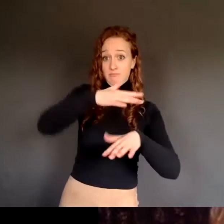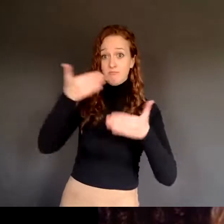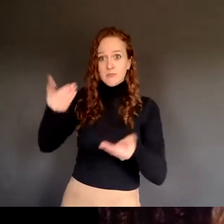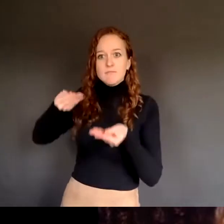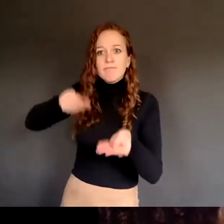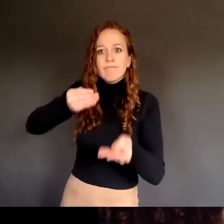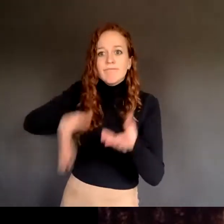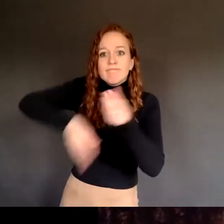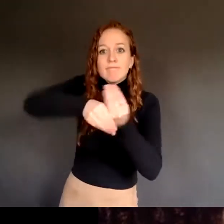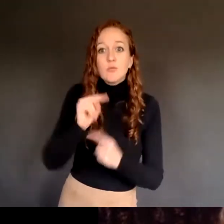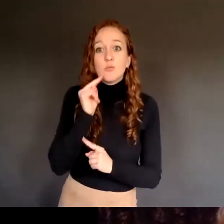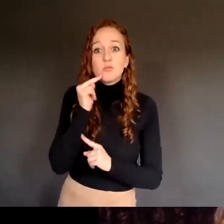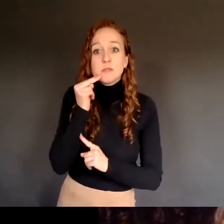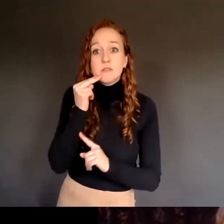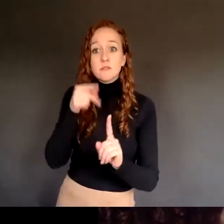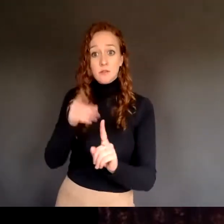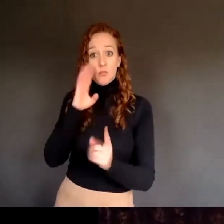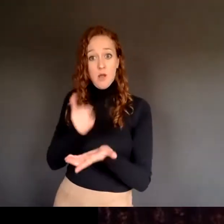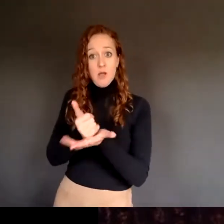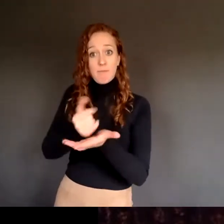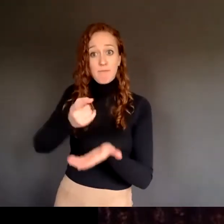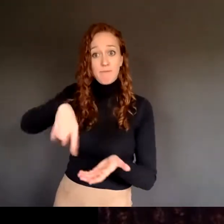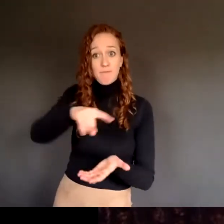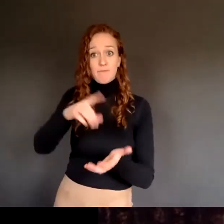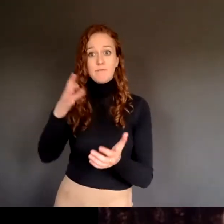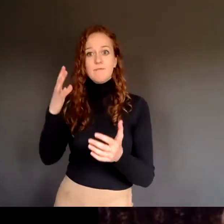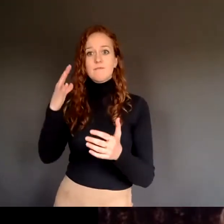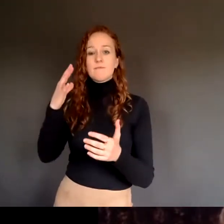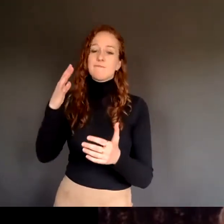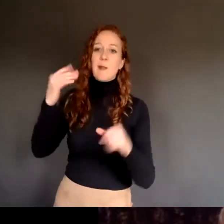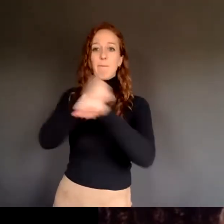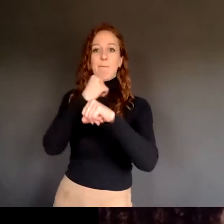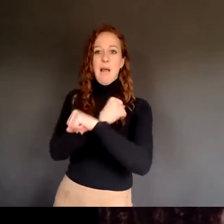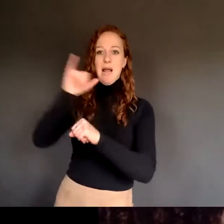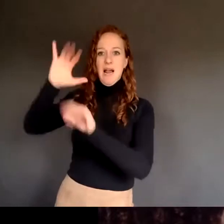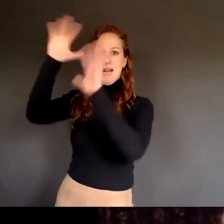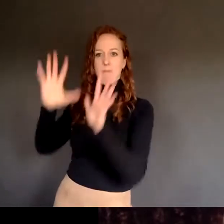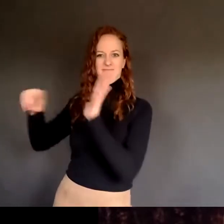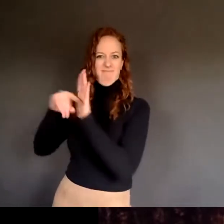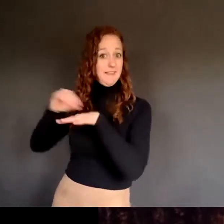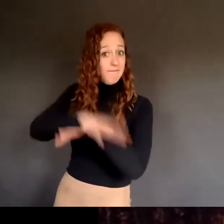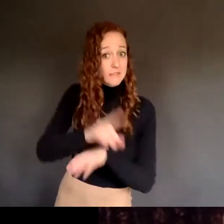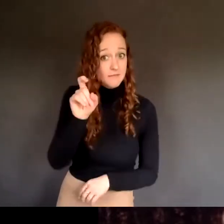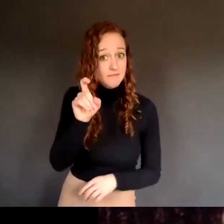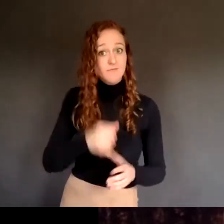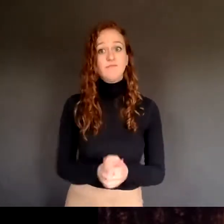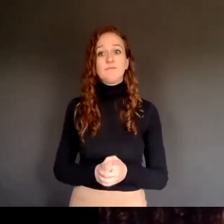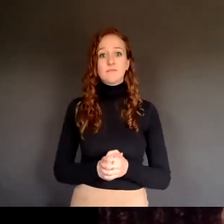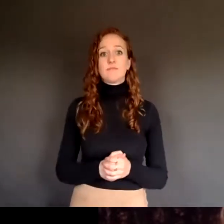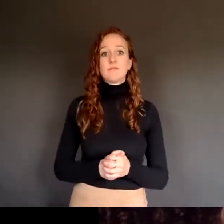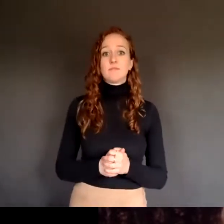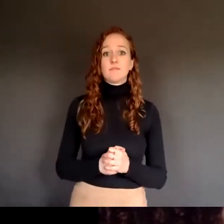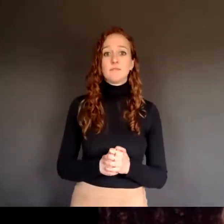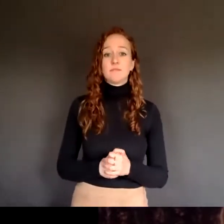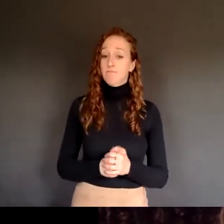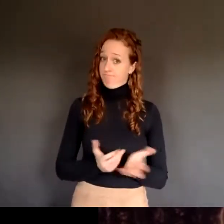context of climate change. If the ocean is feeding those extra nutrients to the kelp, will that kind of help combat some